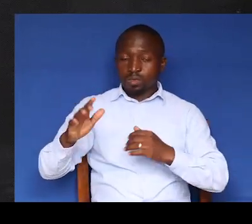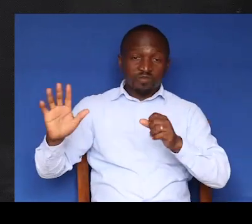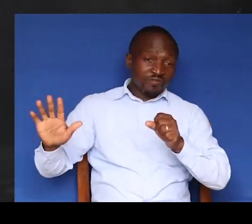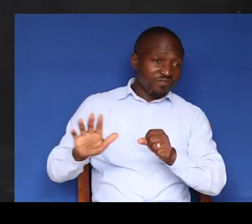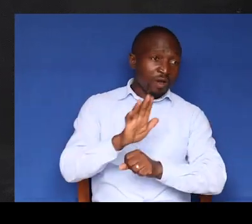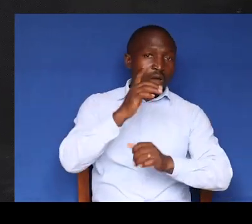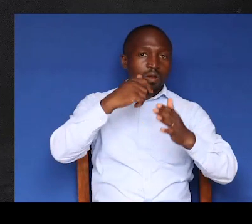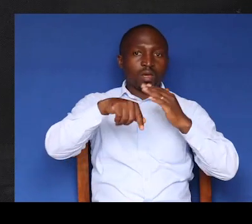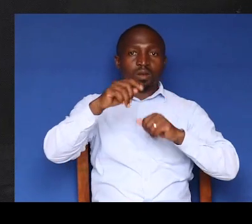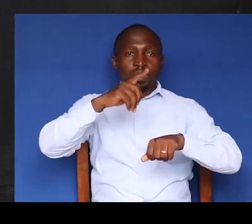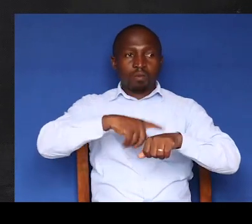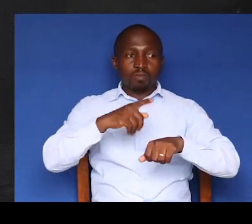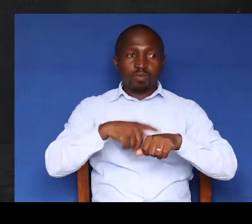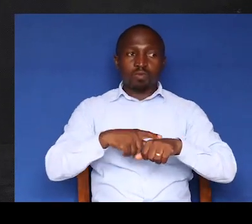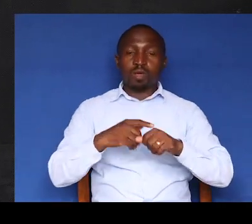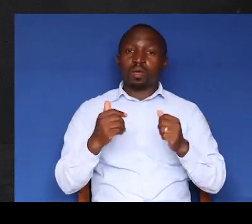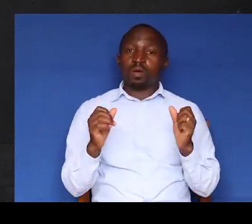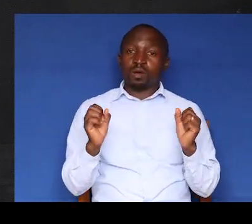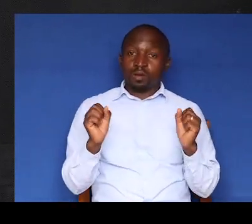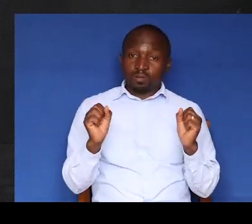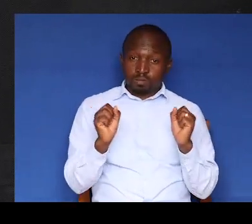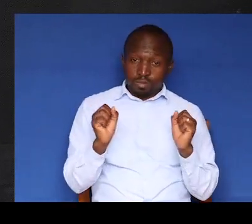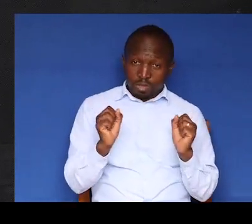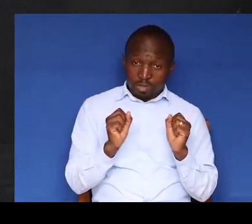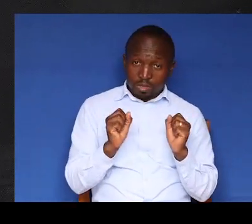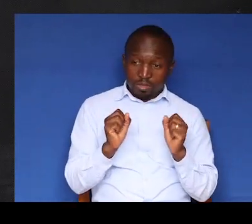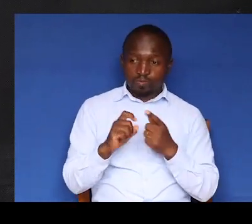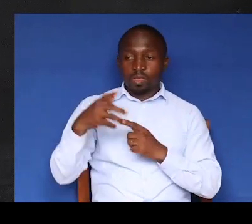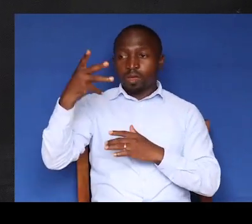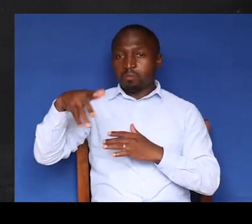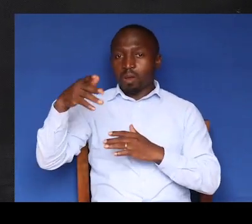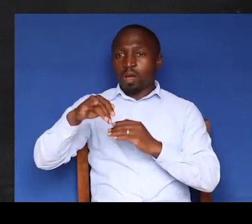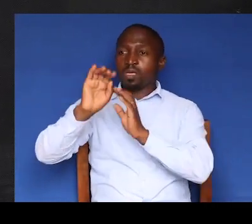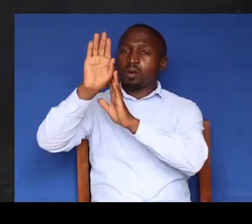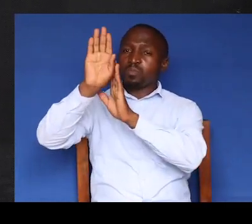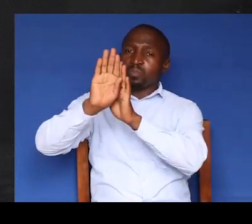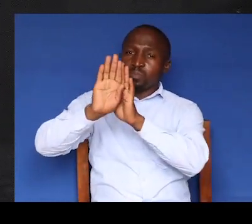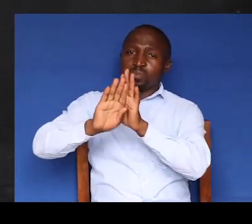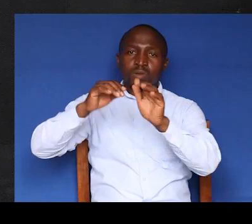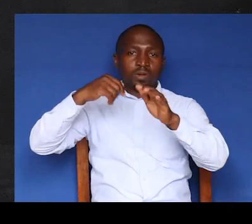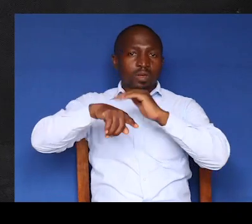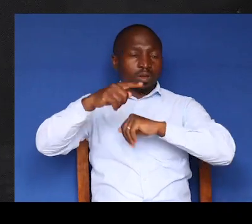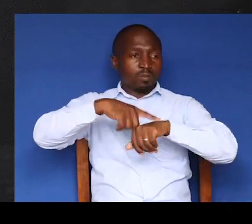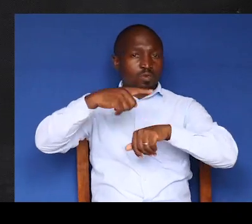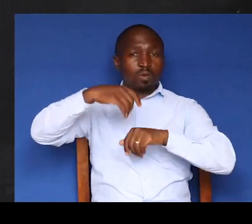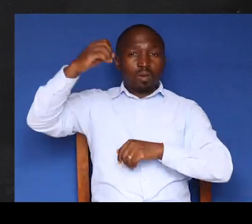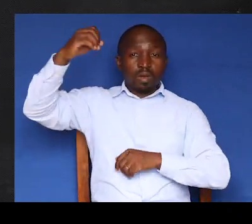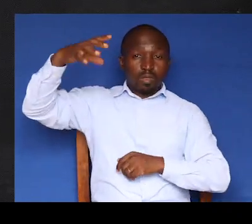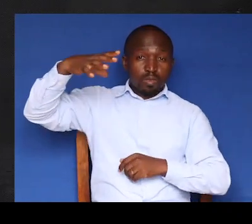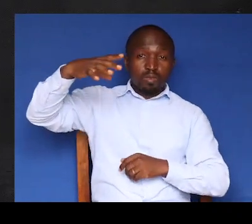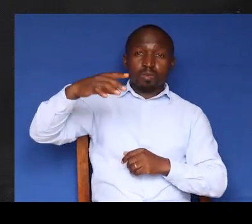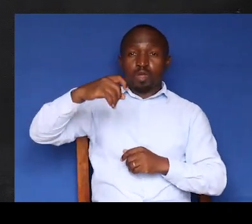season. Rivers fluctuate low in summer season. They used to fluctuate low in